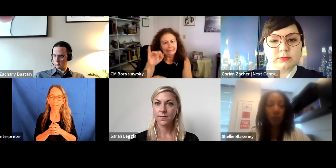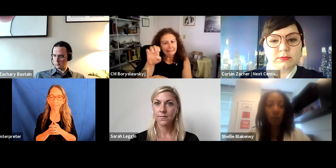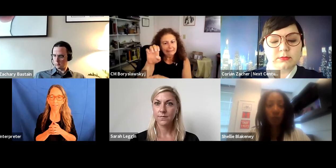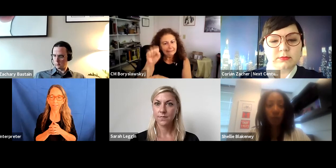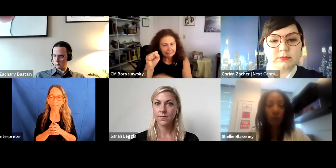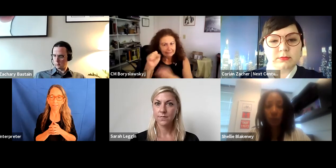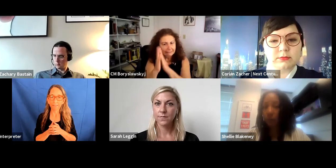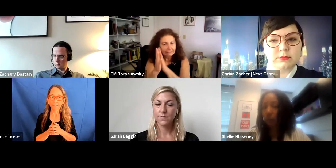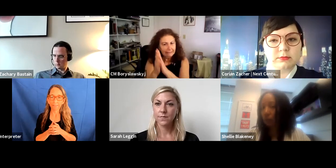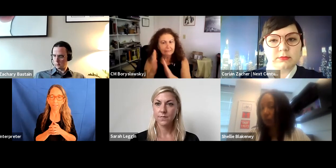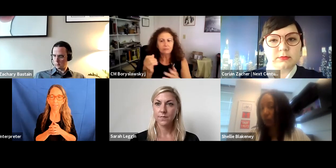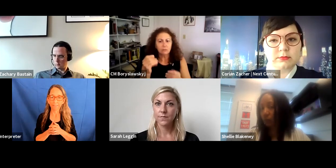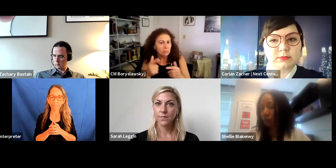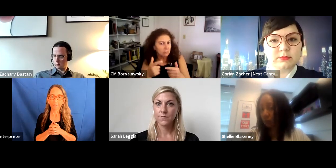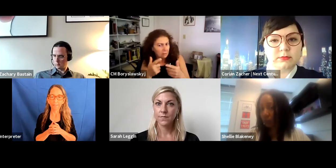is affordability,